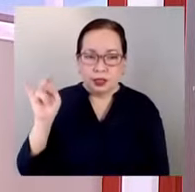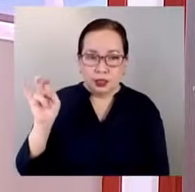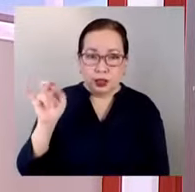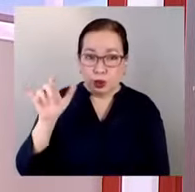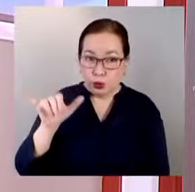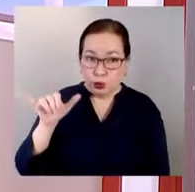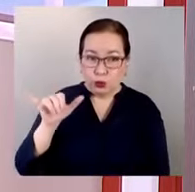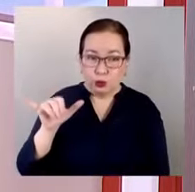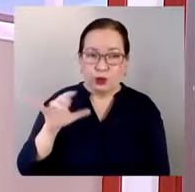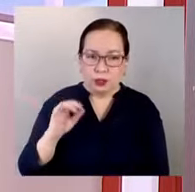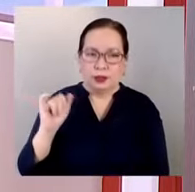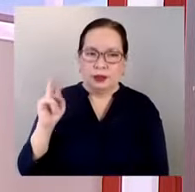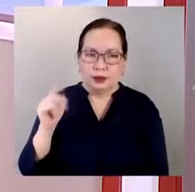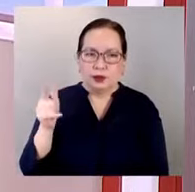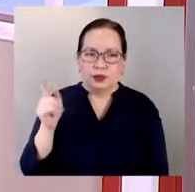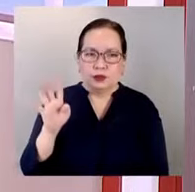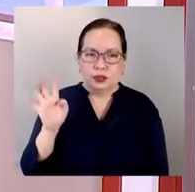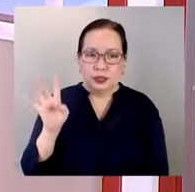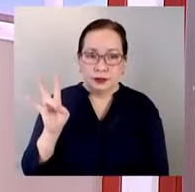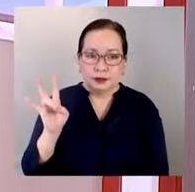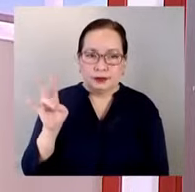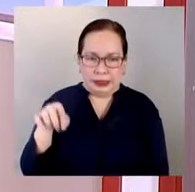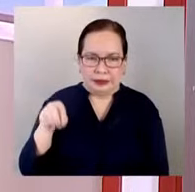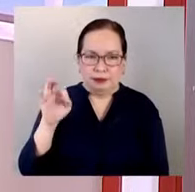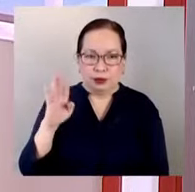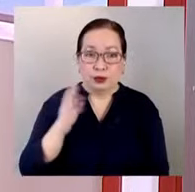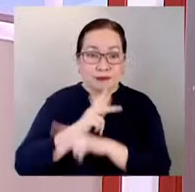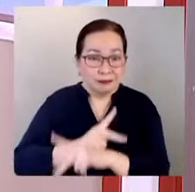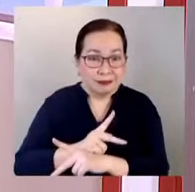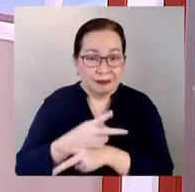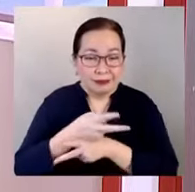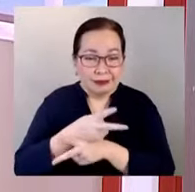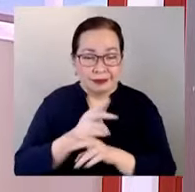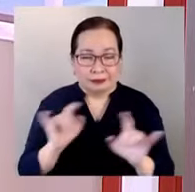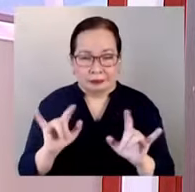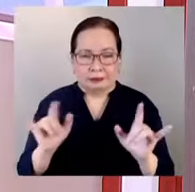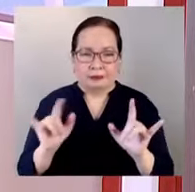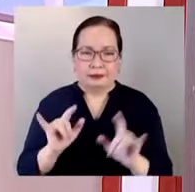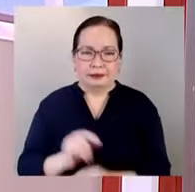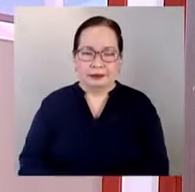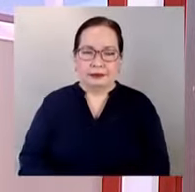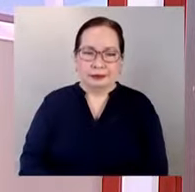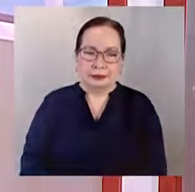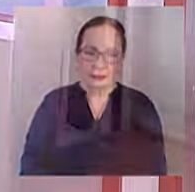and on ANC 24/7 on Facebook. Keep safe. Keep it here on the News Channel.